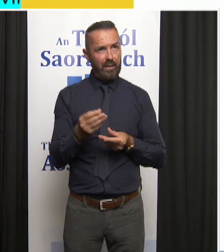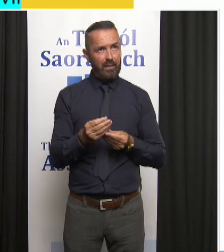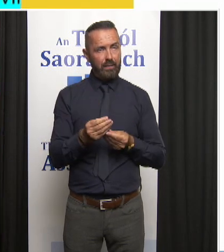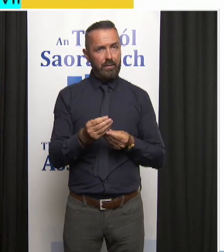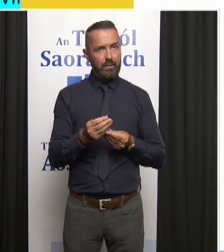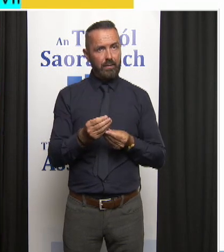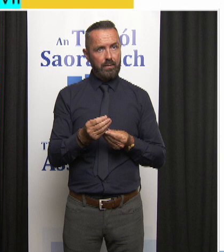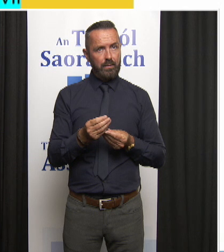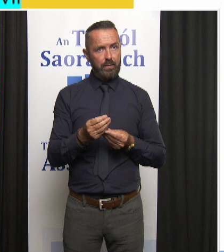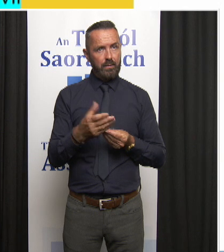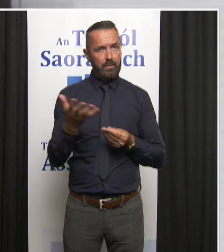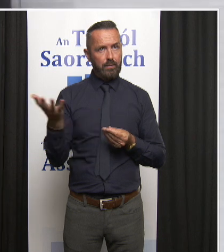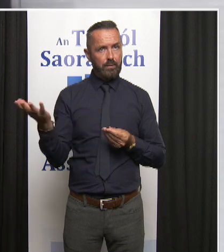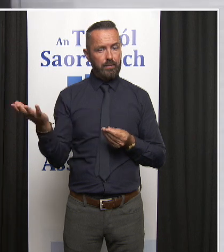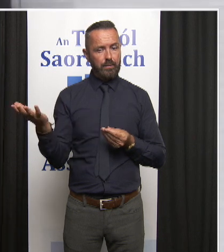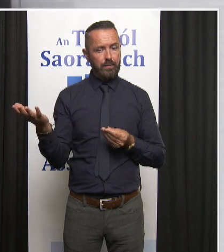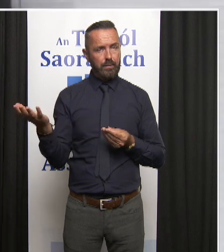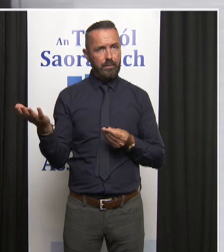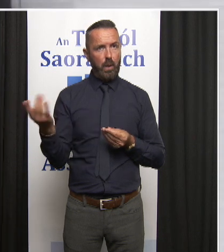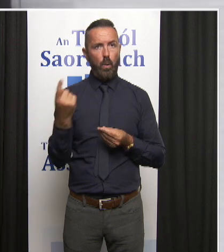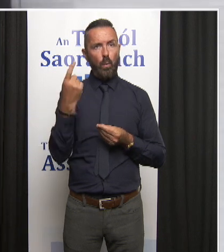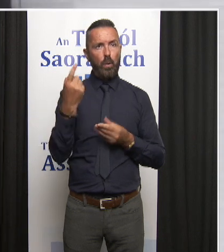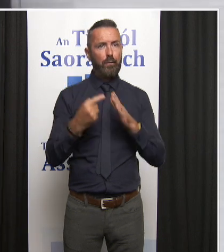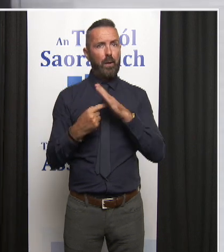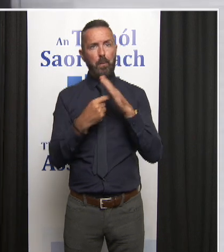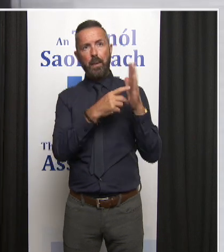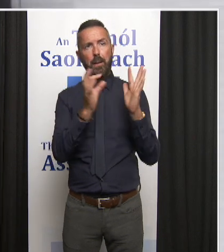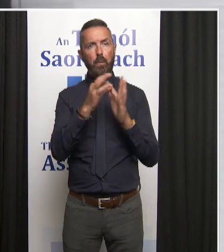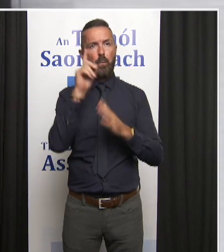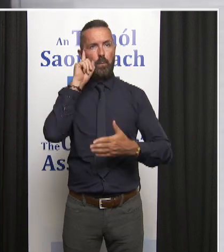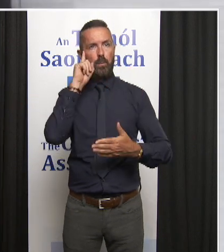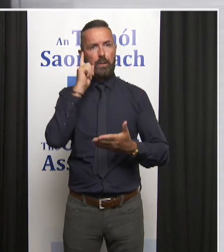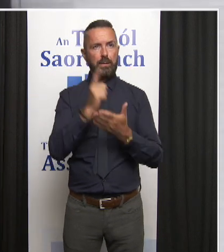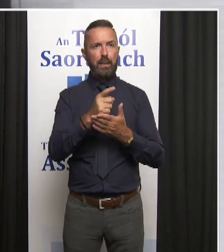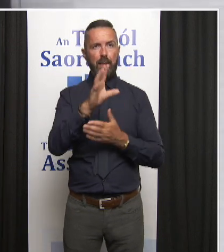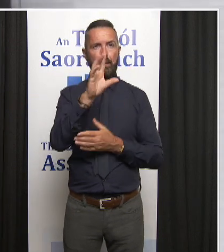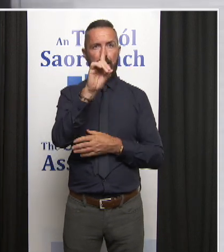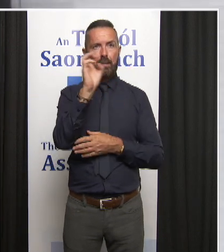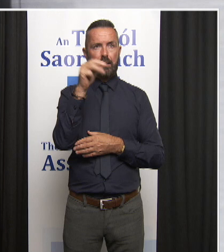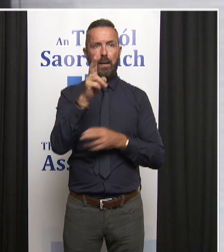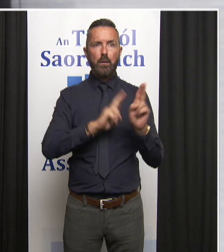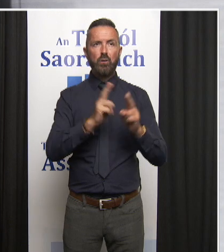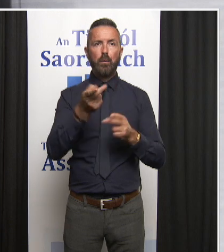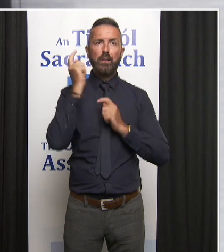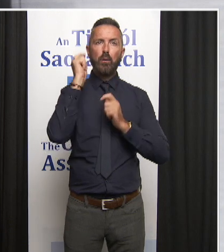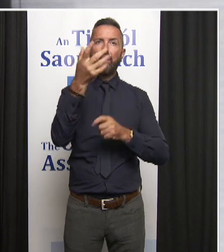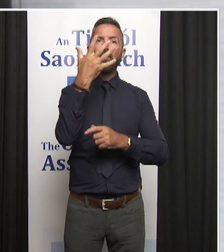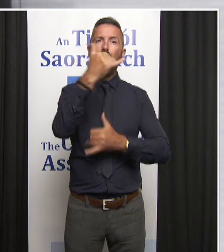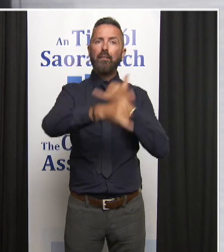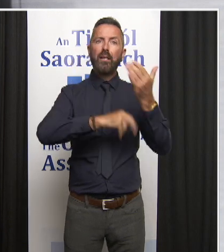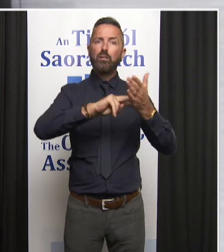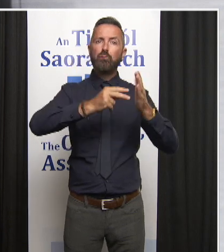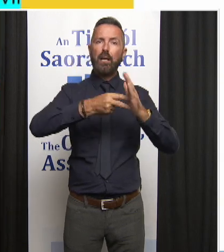everything. Yeah, and then one of the main points we thought that the DM should be submitting a 5-year strategy related to the budget for the